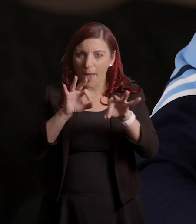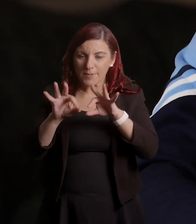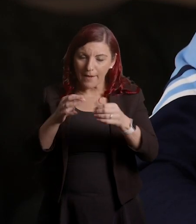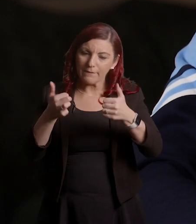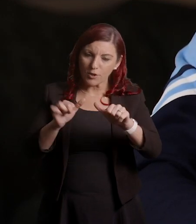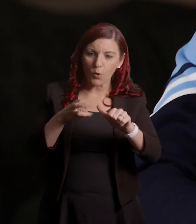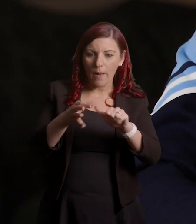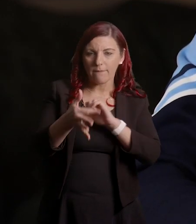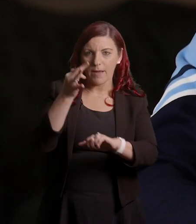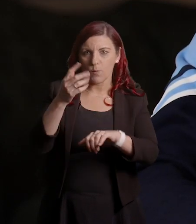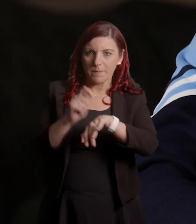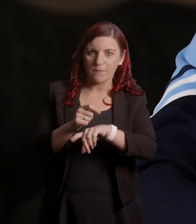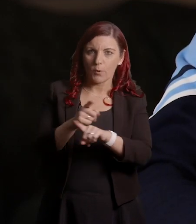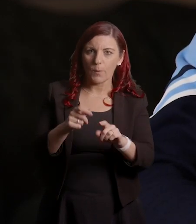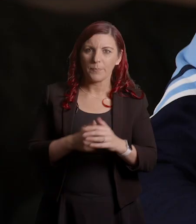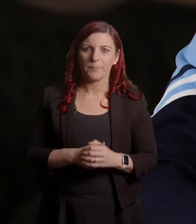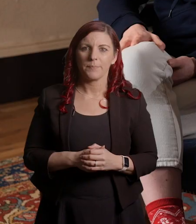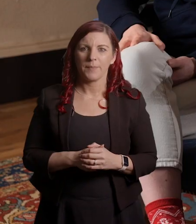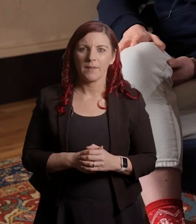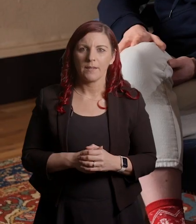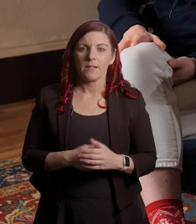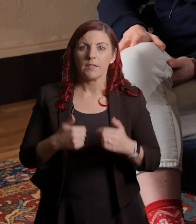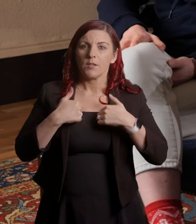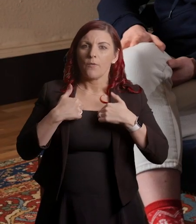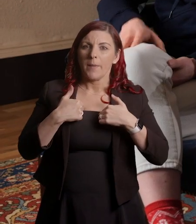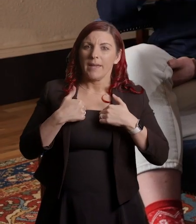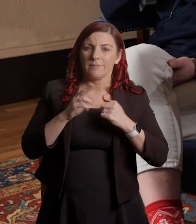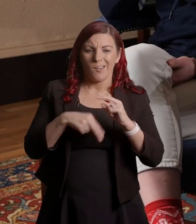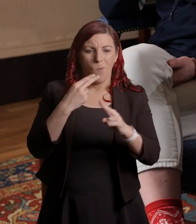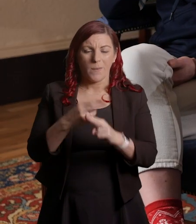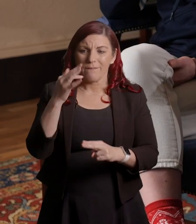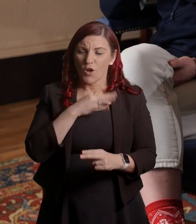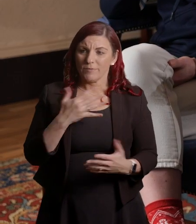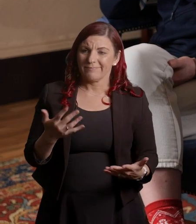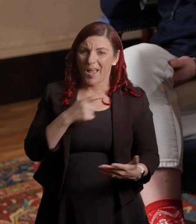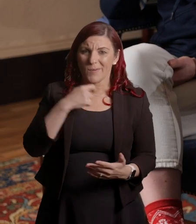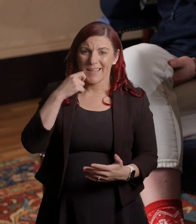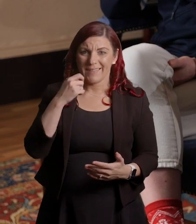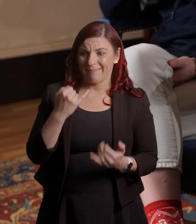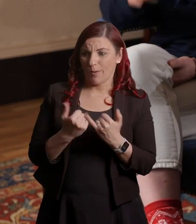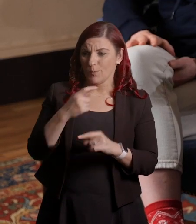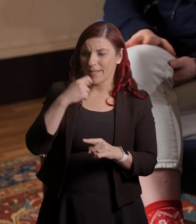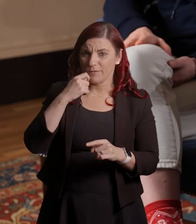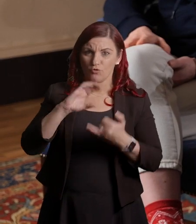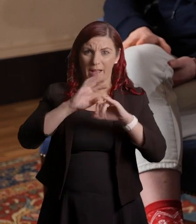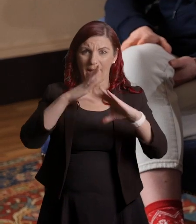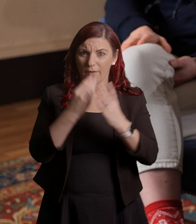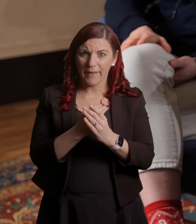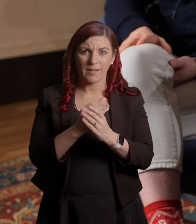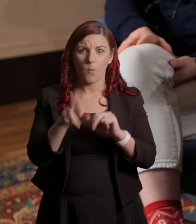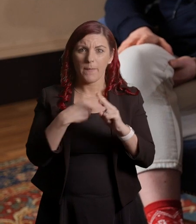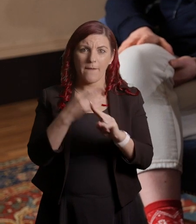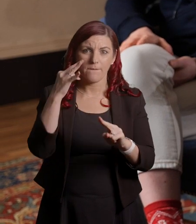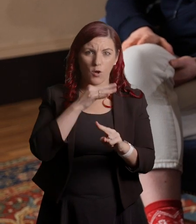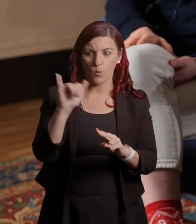eventually find your feet in whatever suits you the best. I suppose for me, go out and have fun. Same as what Ciara said, try everything,